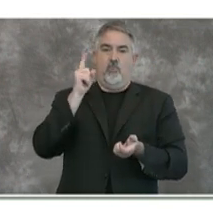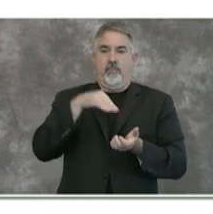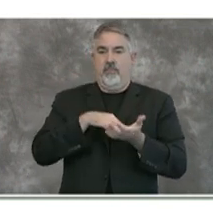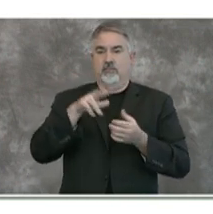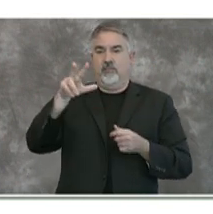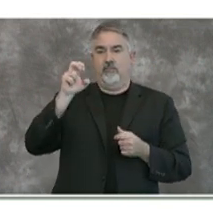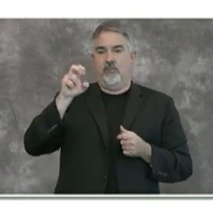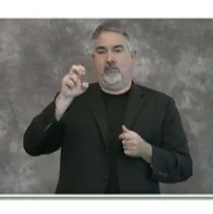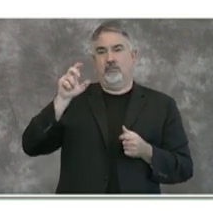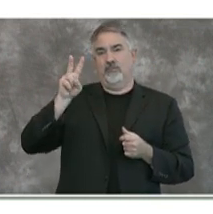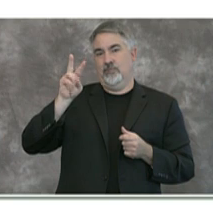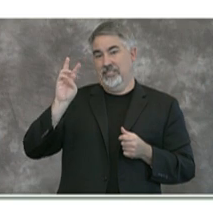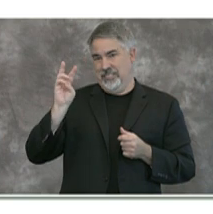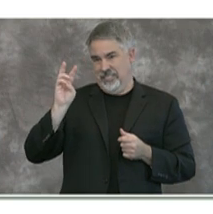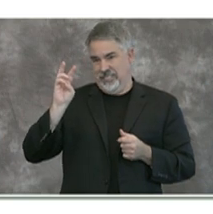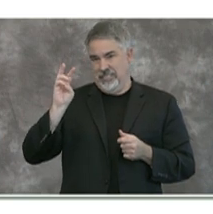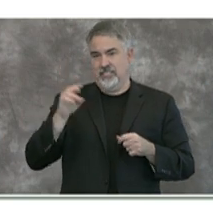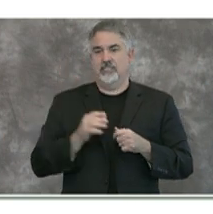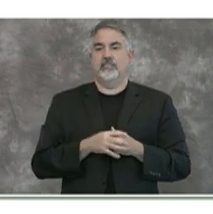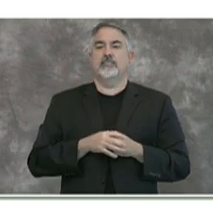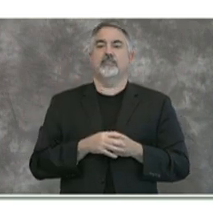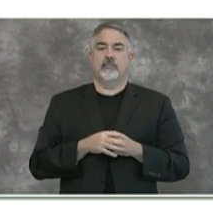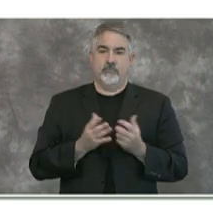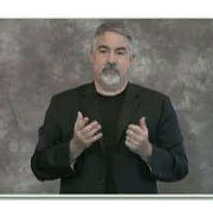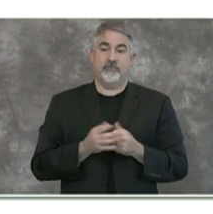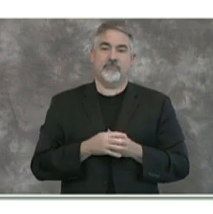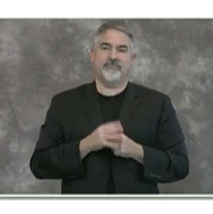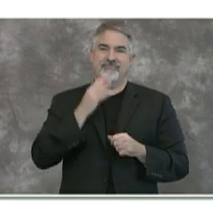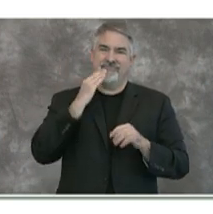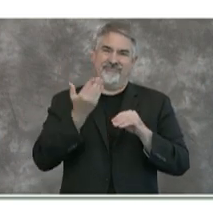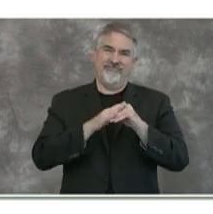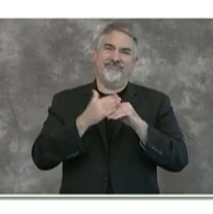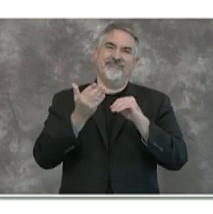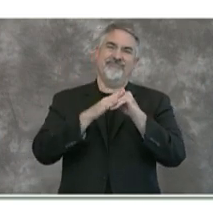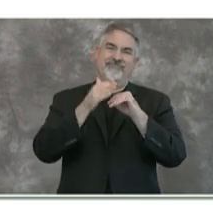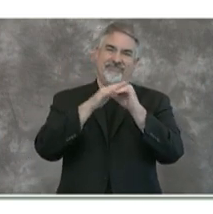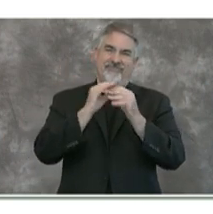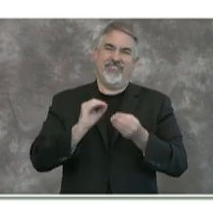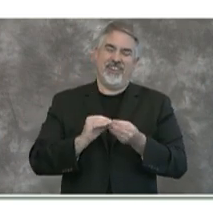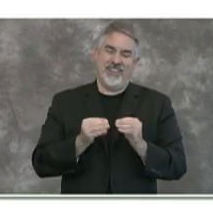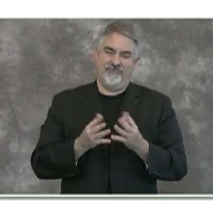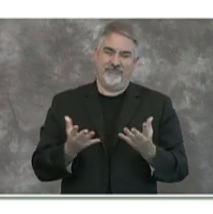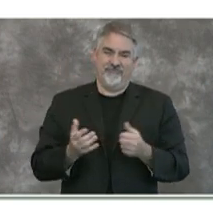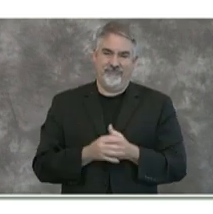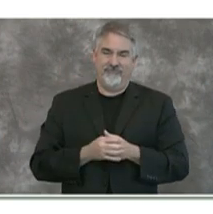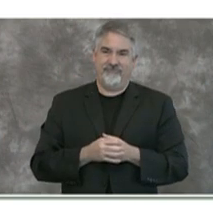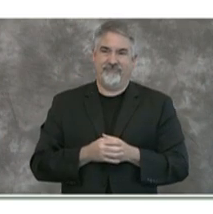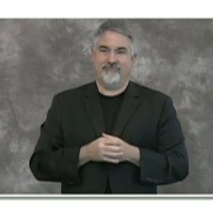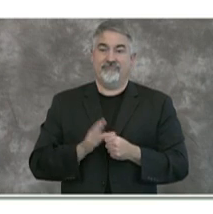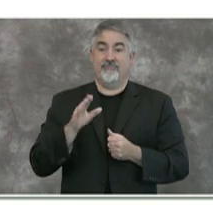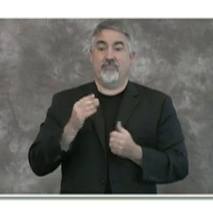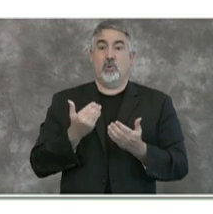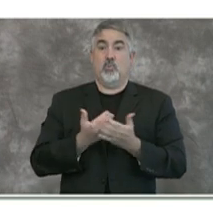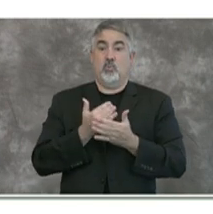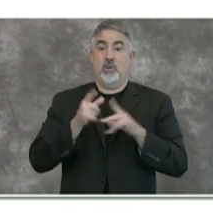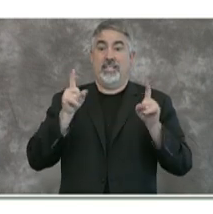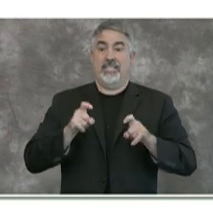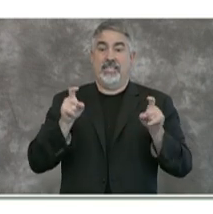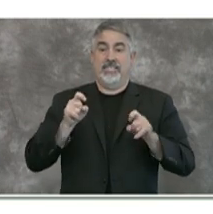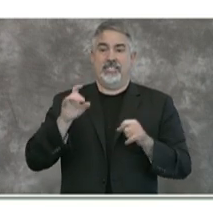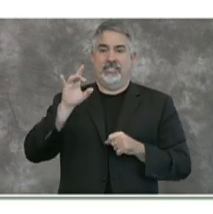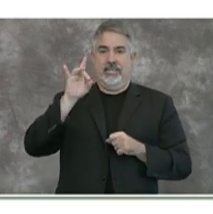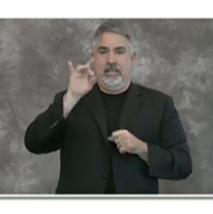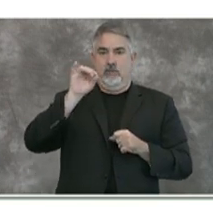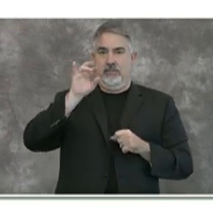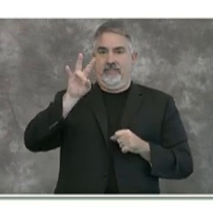1,326. Again, we fully expect this upward trajectory to continue for quite some time. New test, 807, brings us to a total